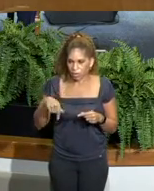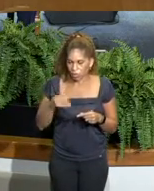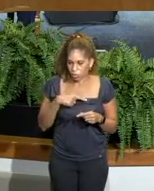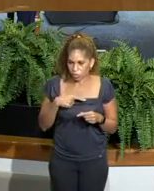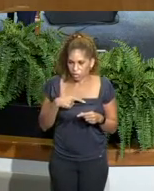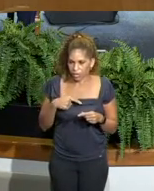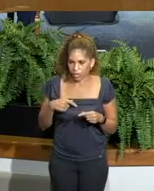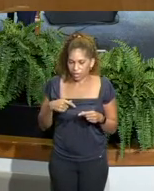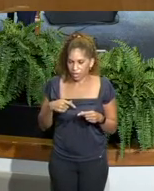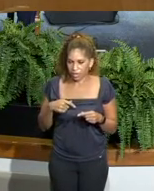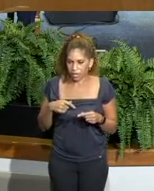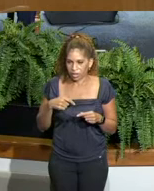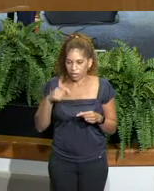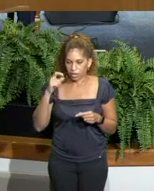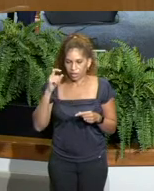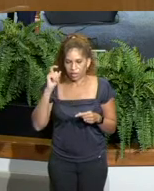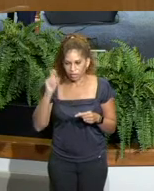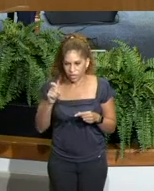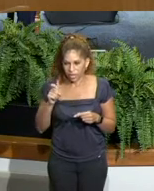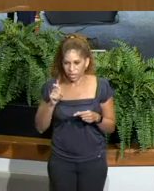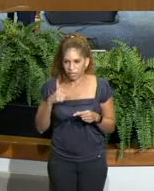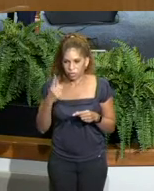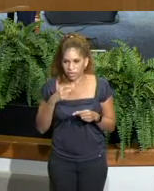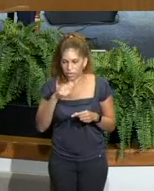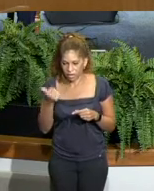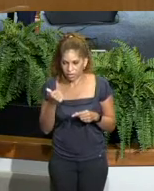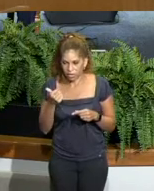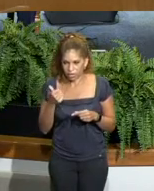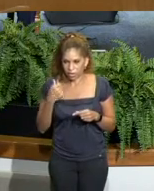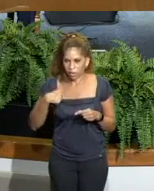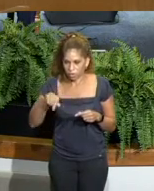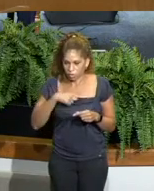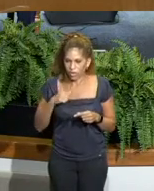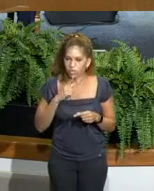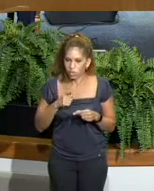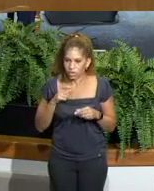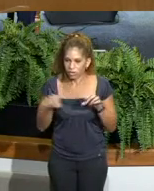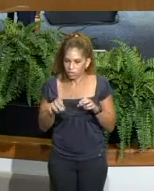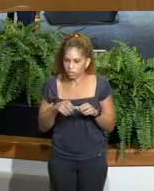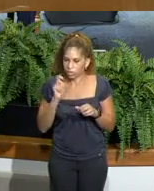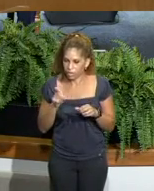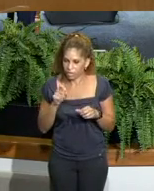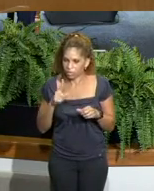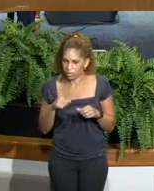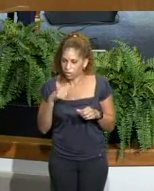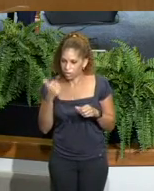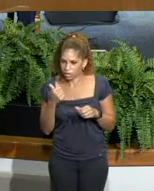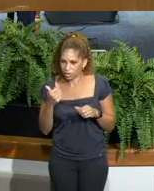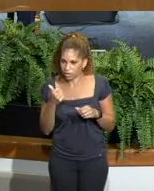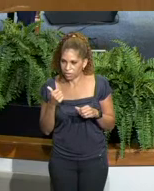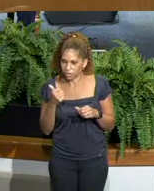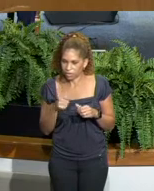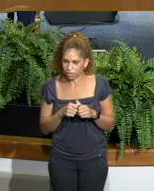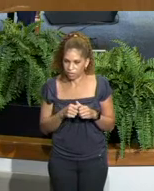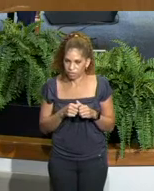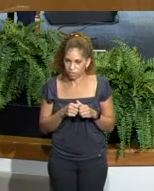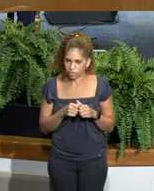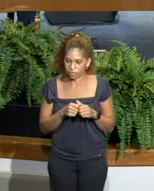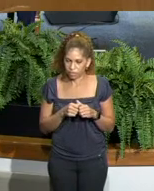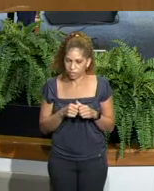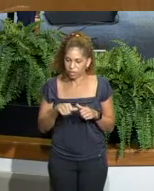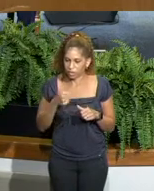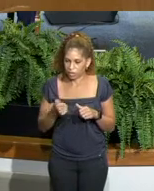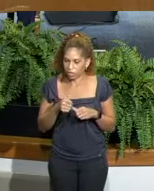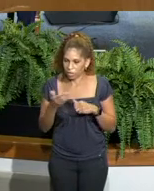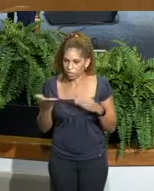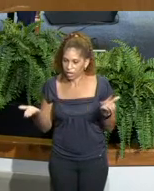all really do need one another. We all really do need one another. And then the other